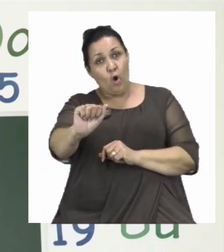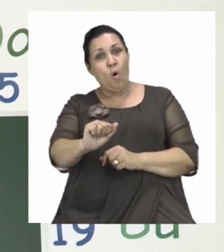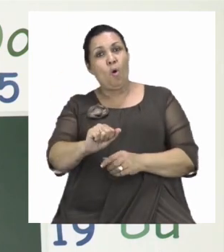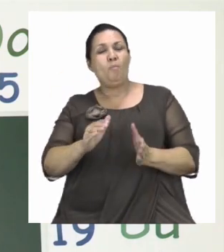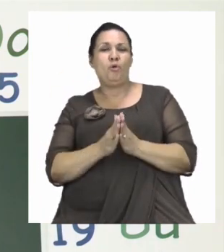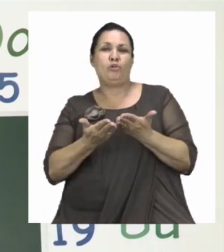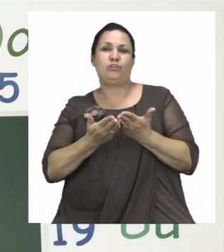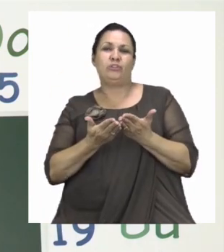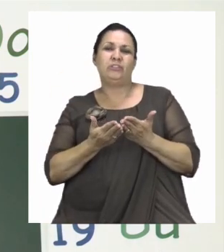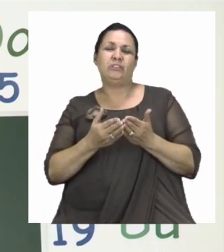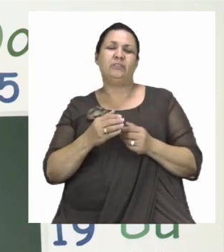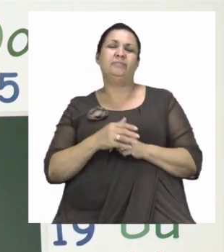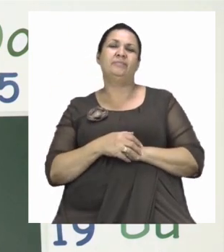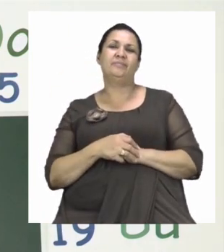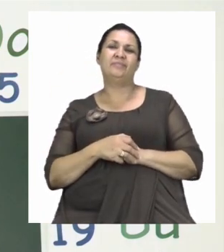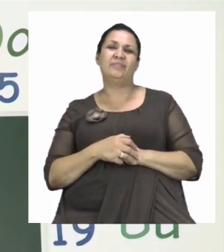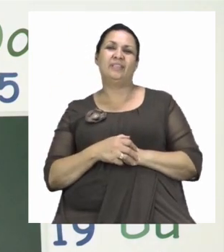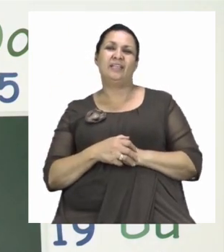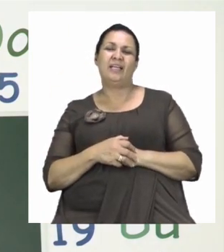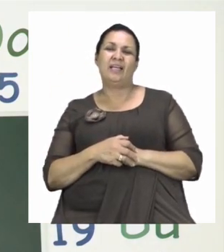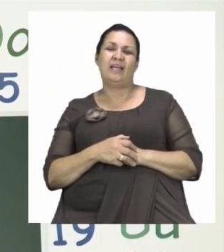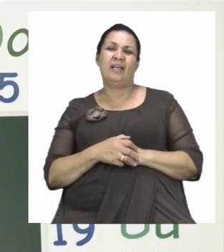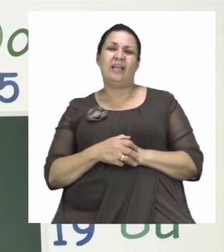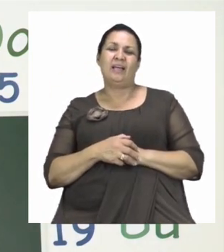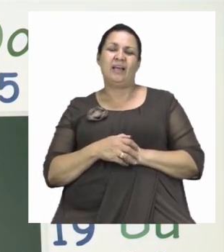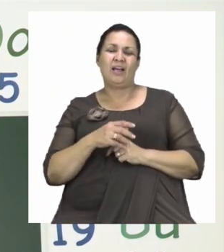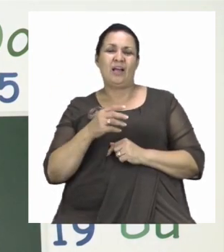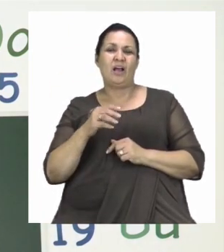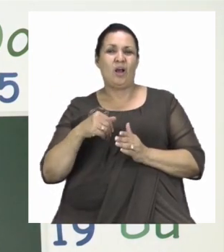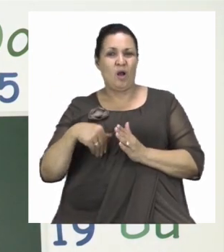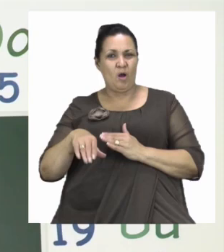one, go to your red dot.